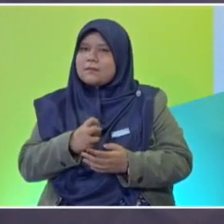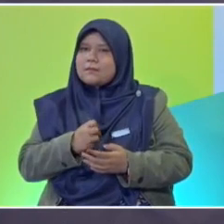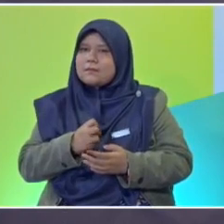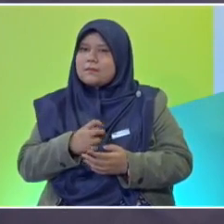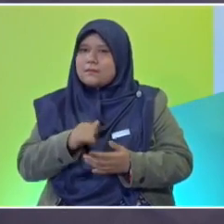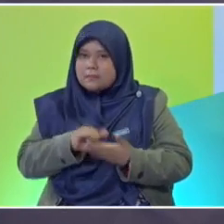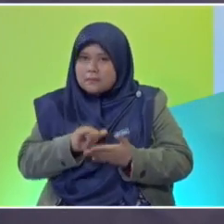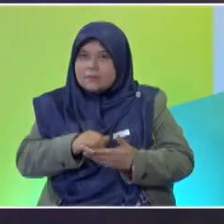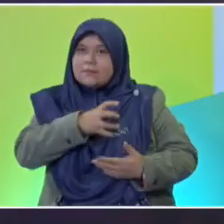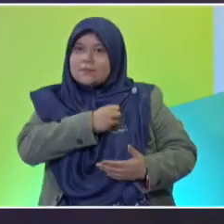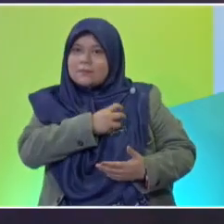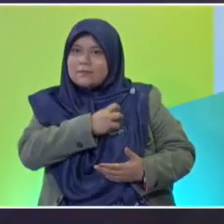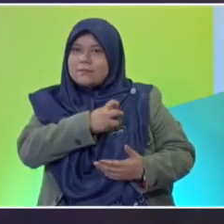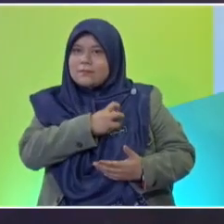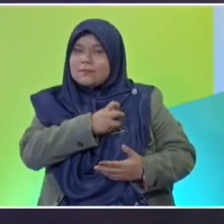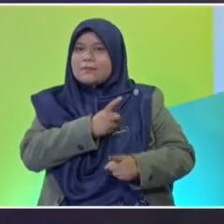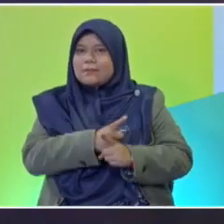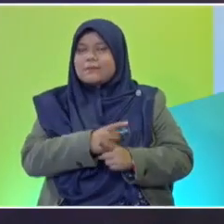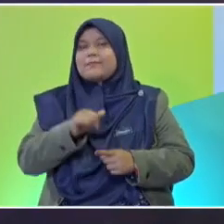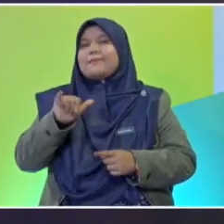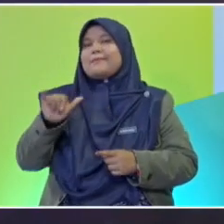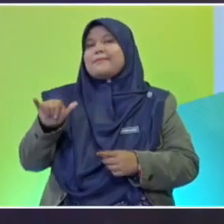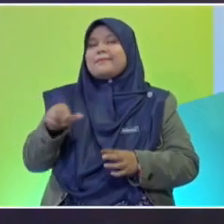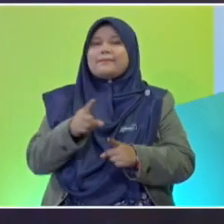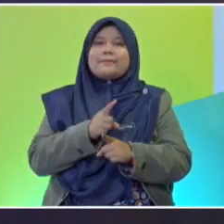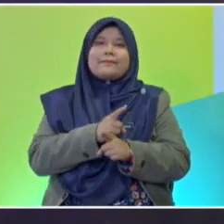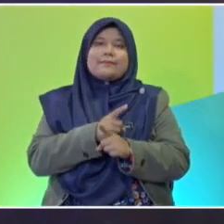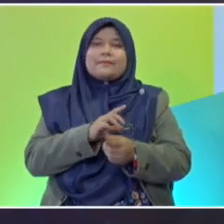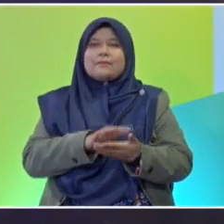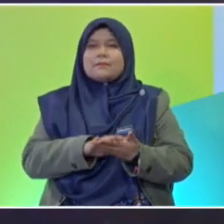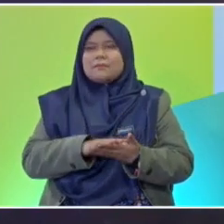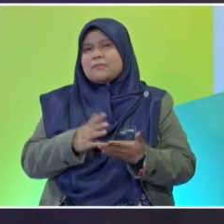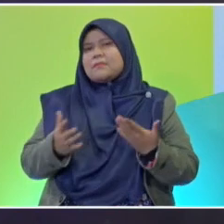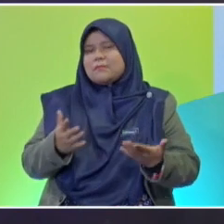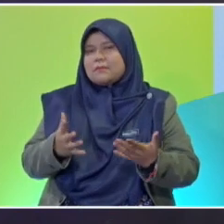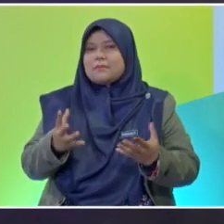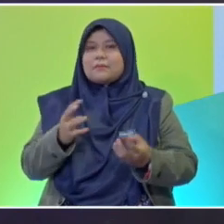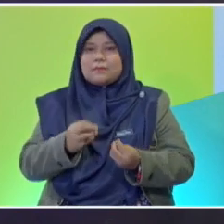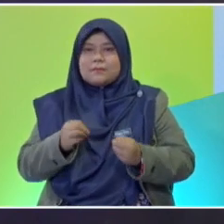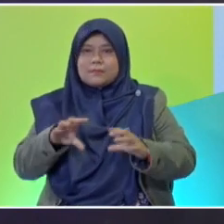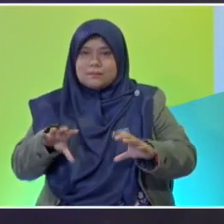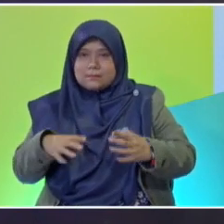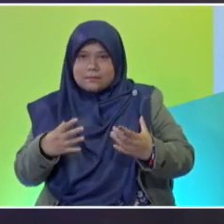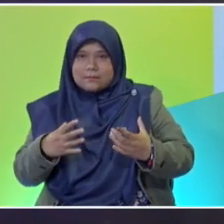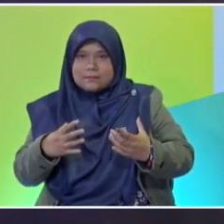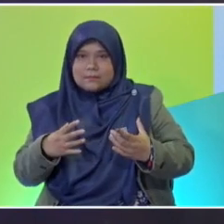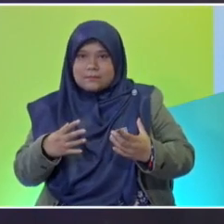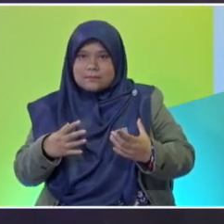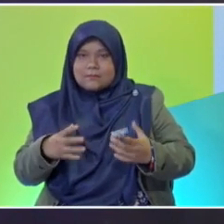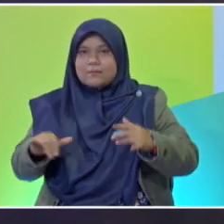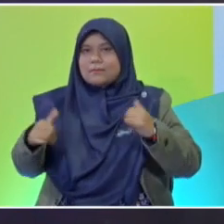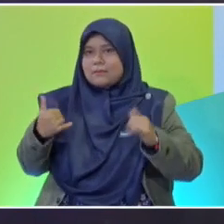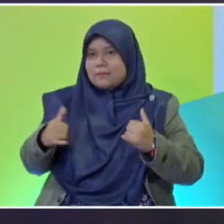Is this a heart? Yes, you are absolutely right. So actually, Chris, what we will do, we will